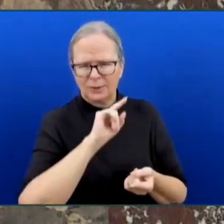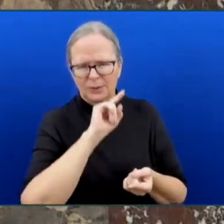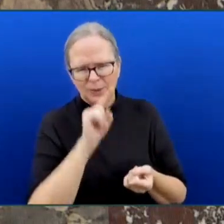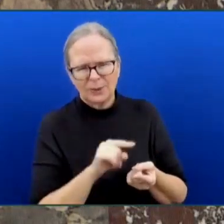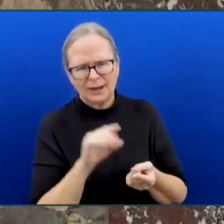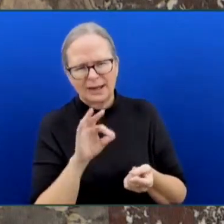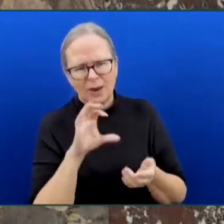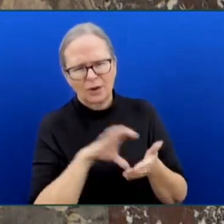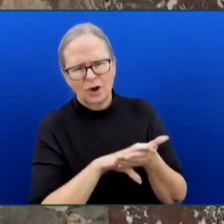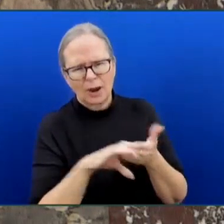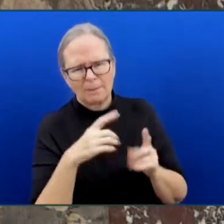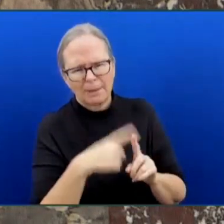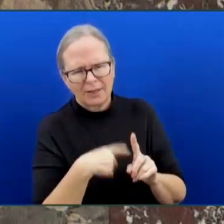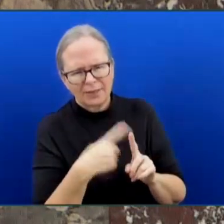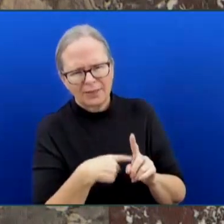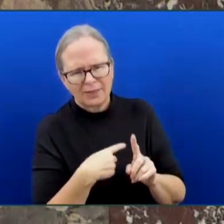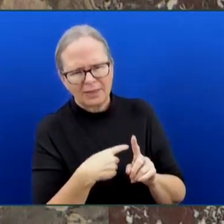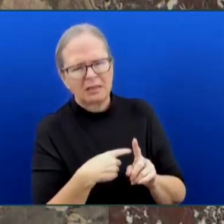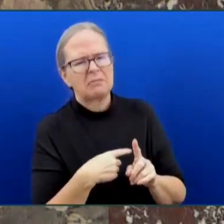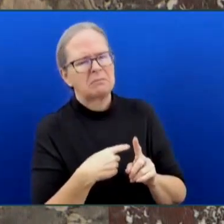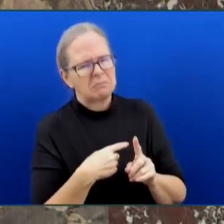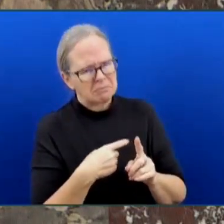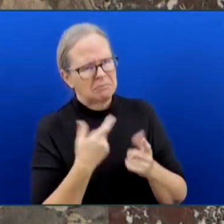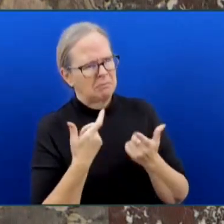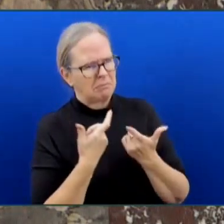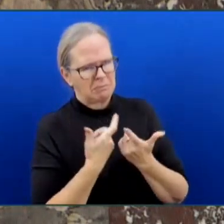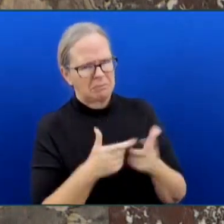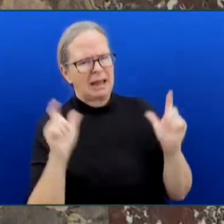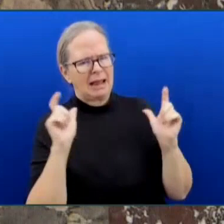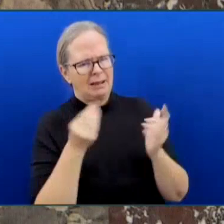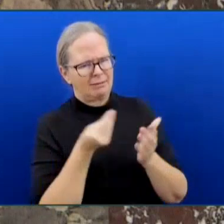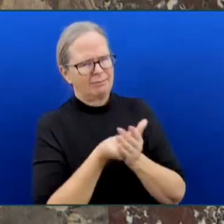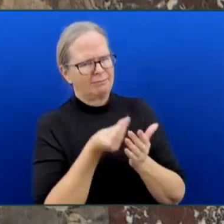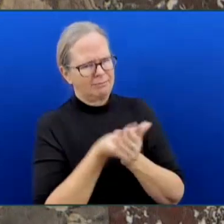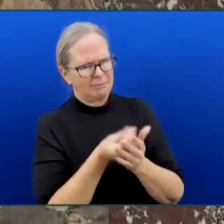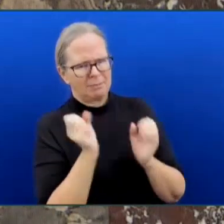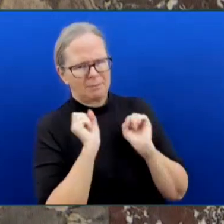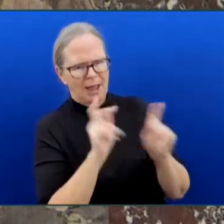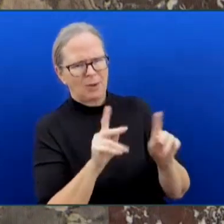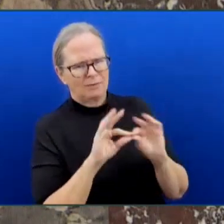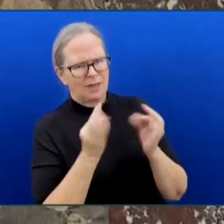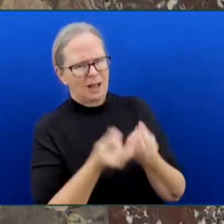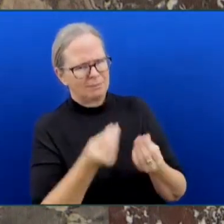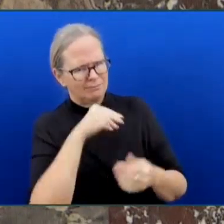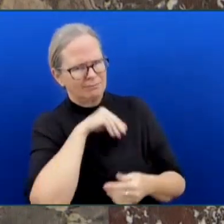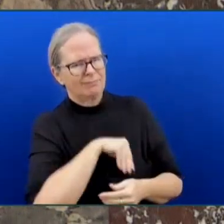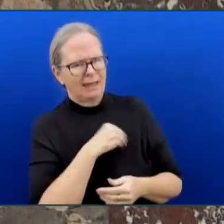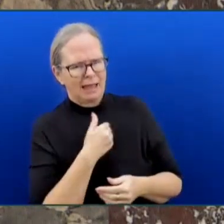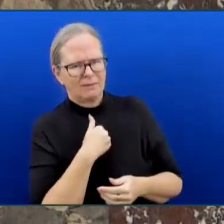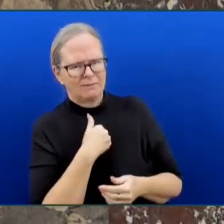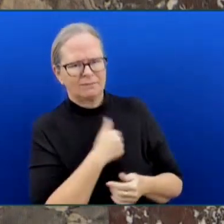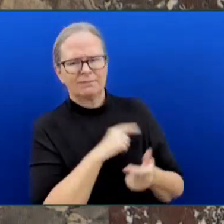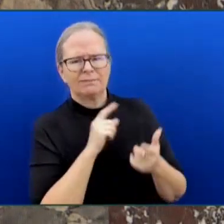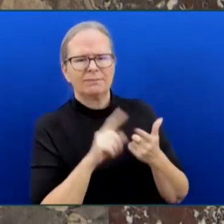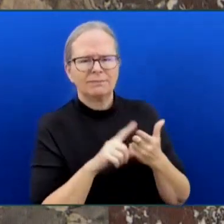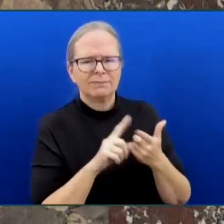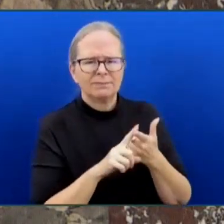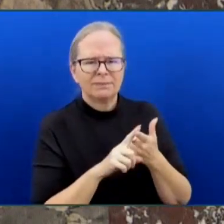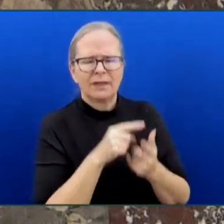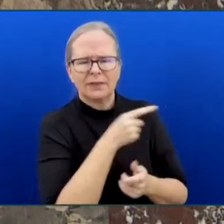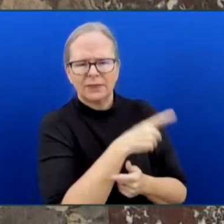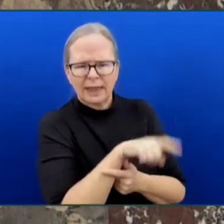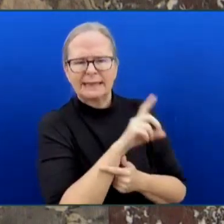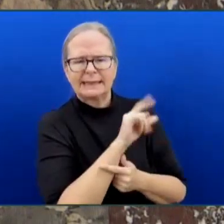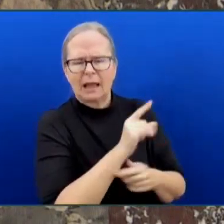aspect. When the other side kept increasing ICBC rates over and over, and that minister lacked the political courage to